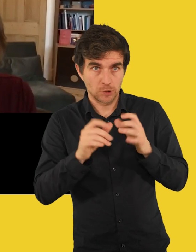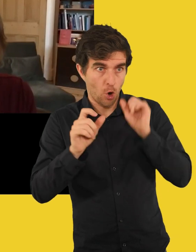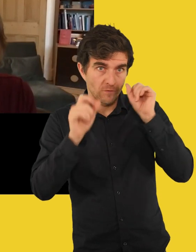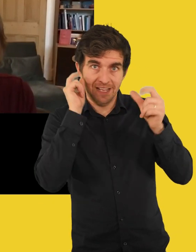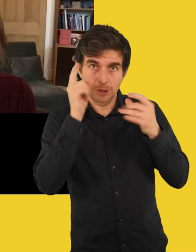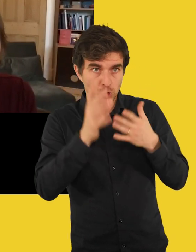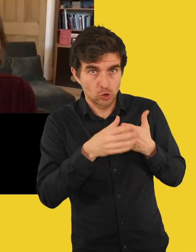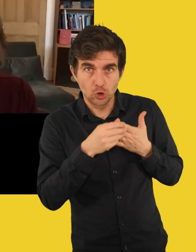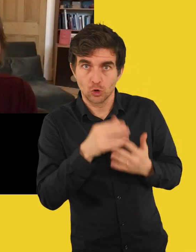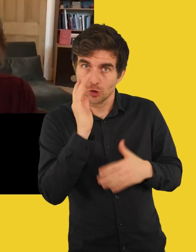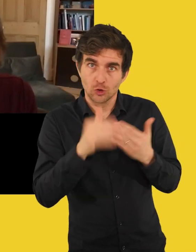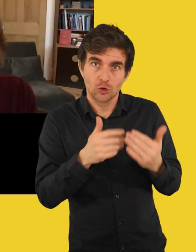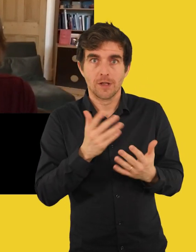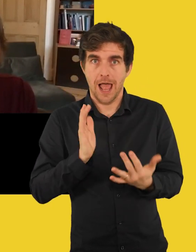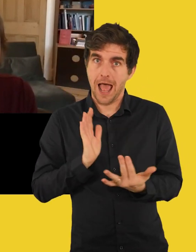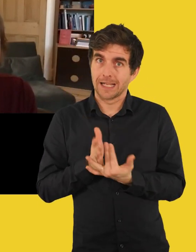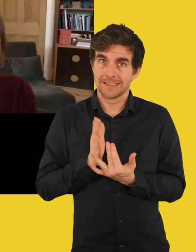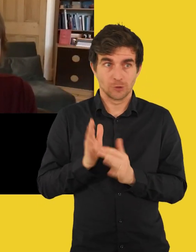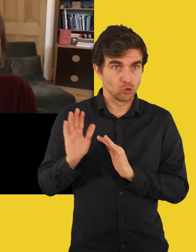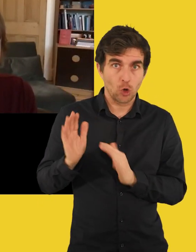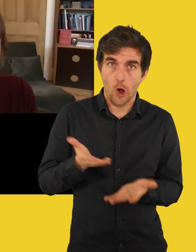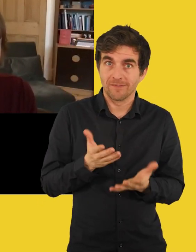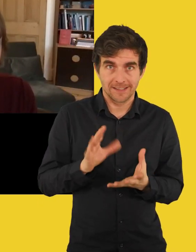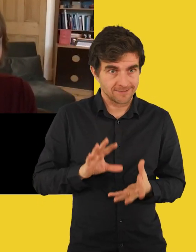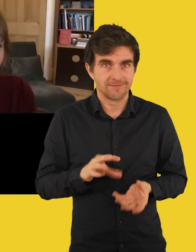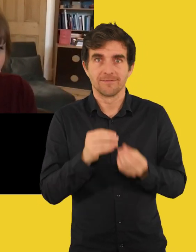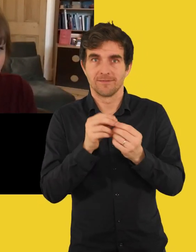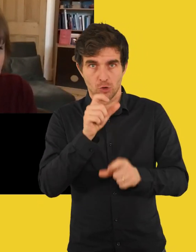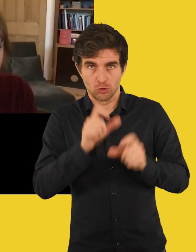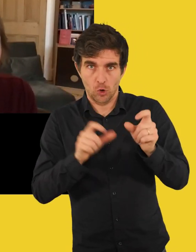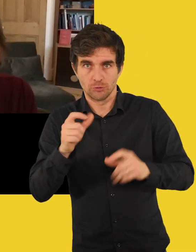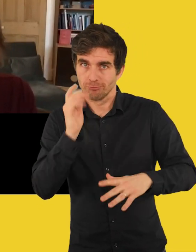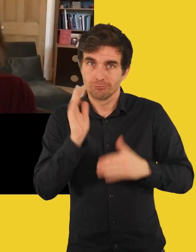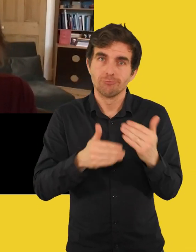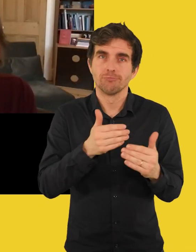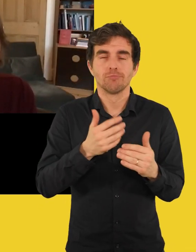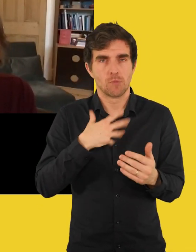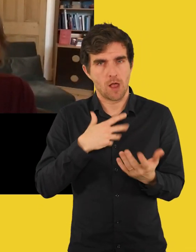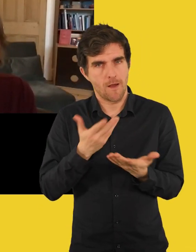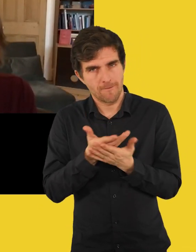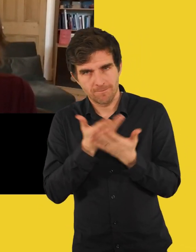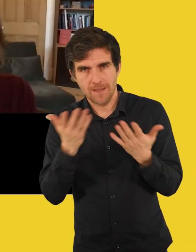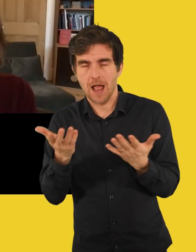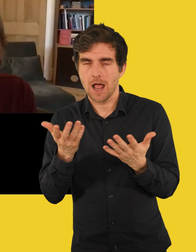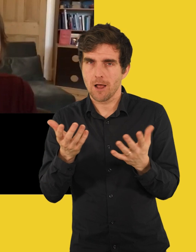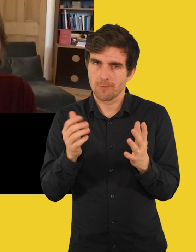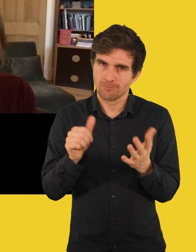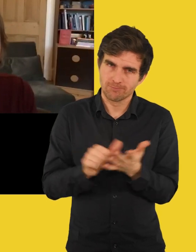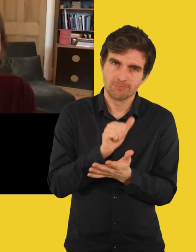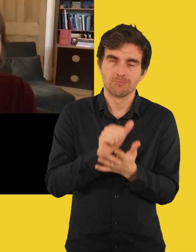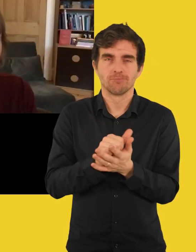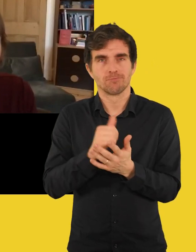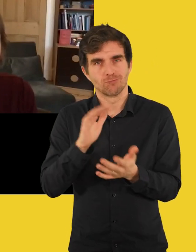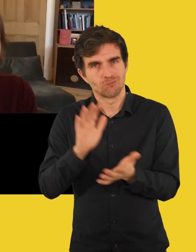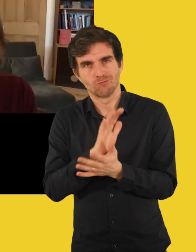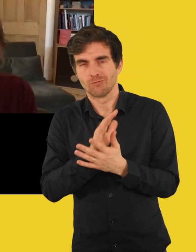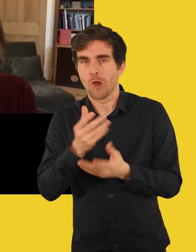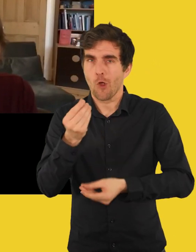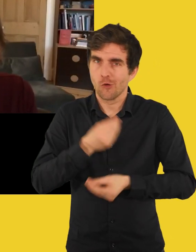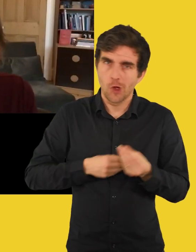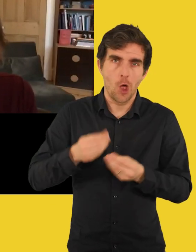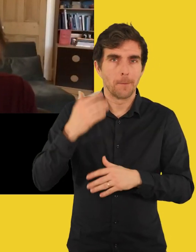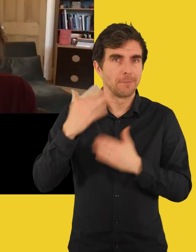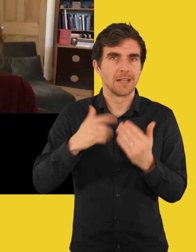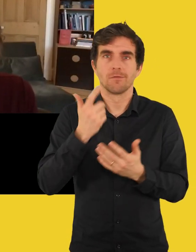disabled innovators, and we use accessible service design to steward policymakers and services in creating fair, just and joyful